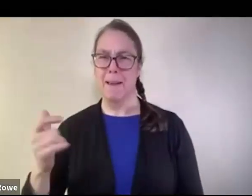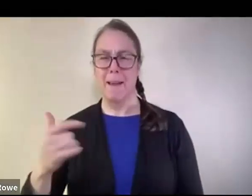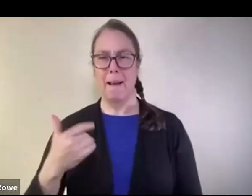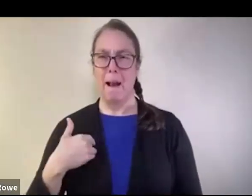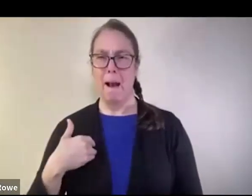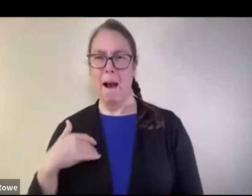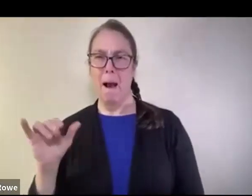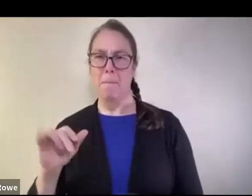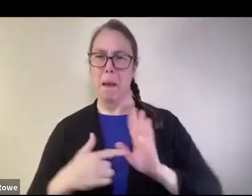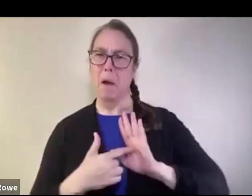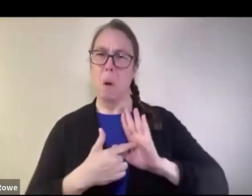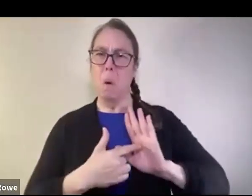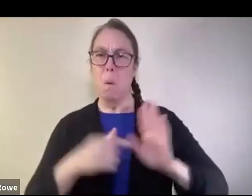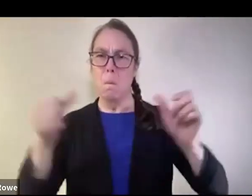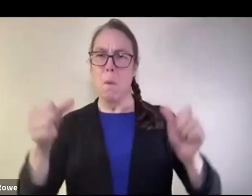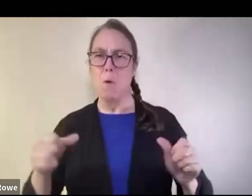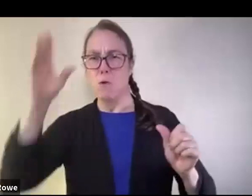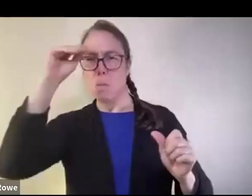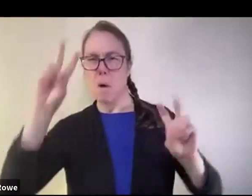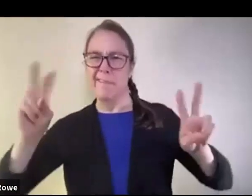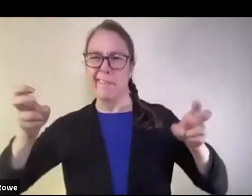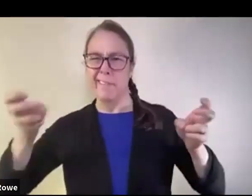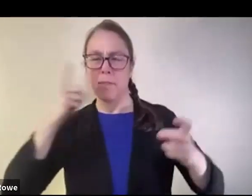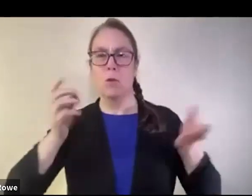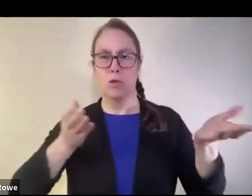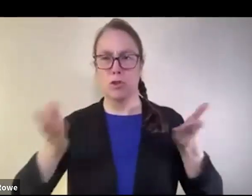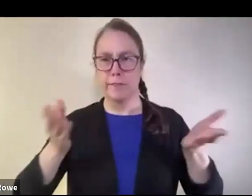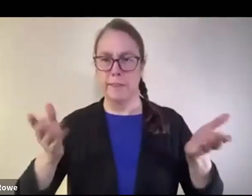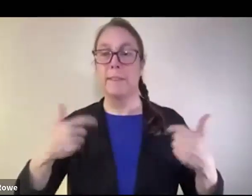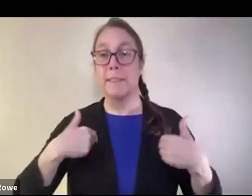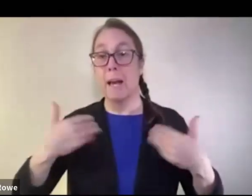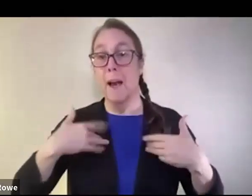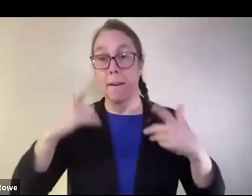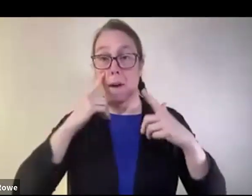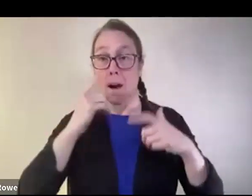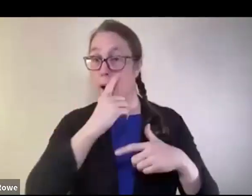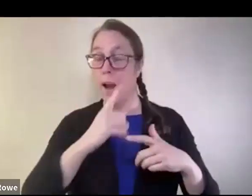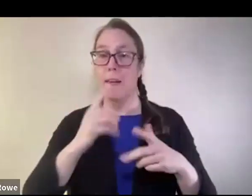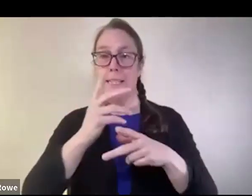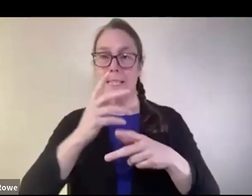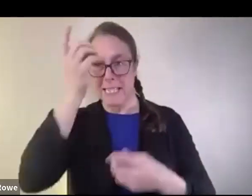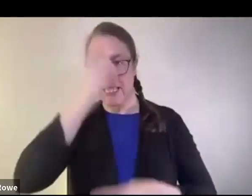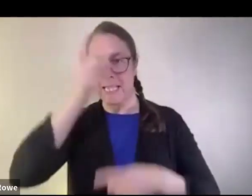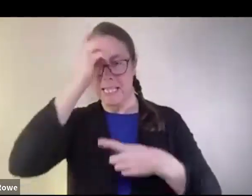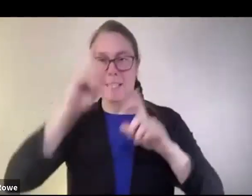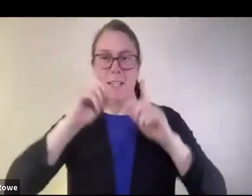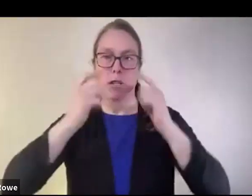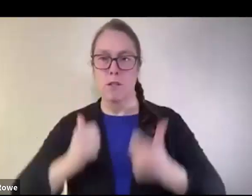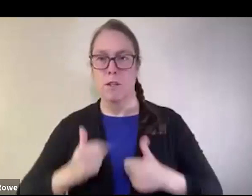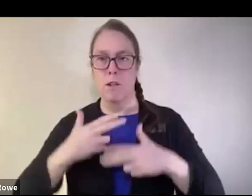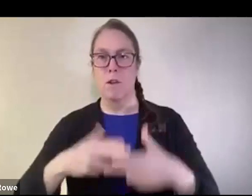boy for the services. I have a degenerative eye disease called keratoconus.